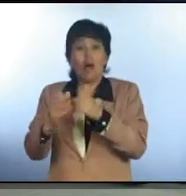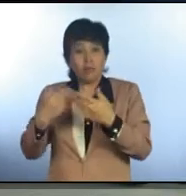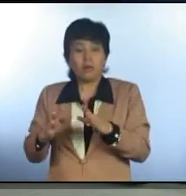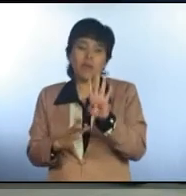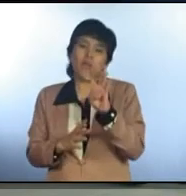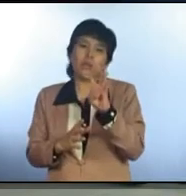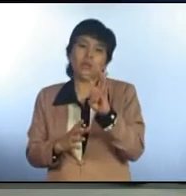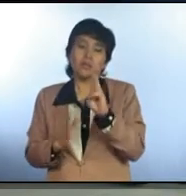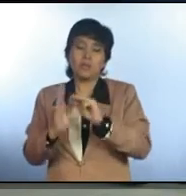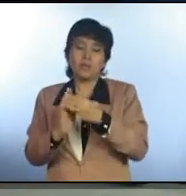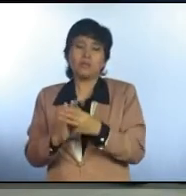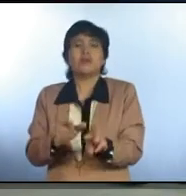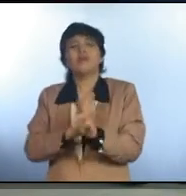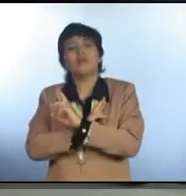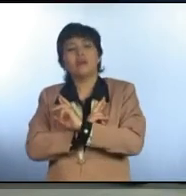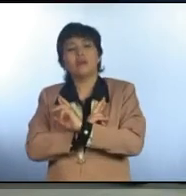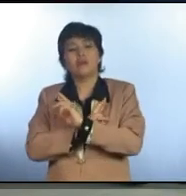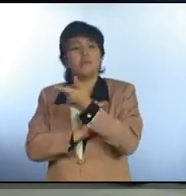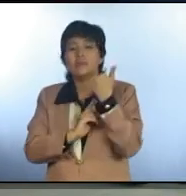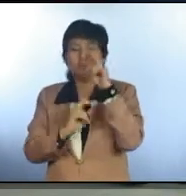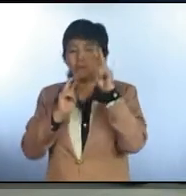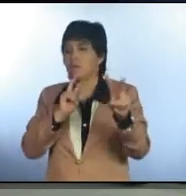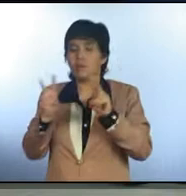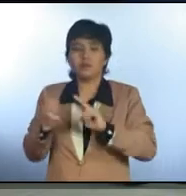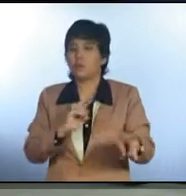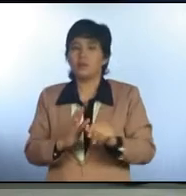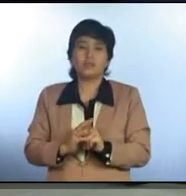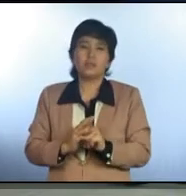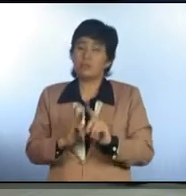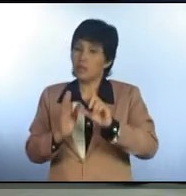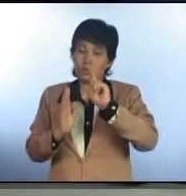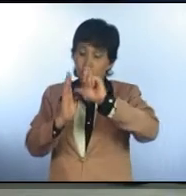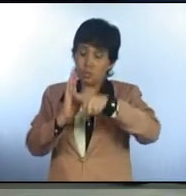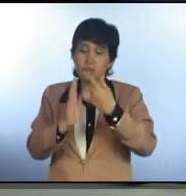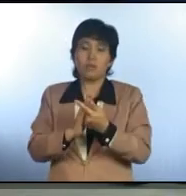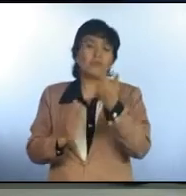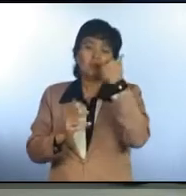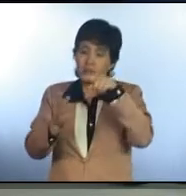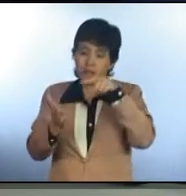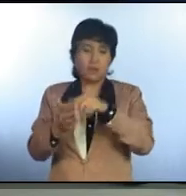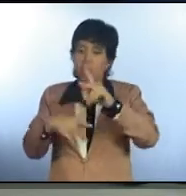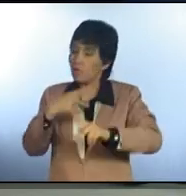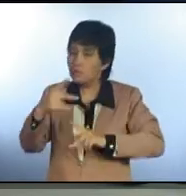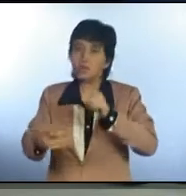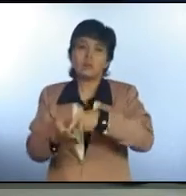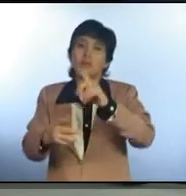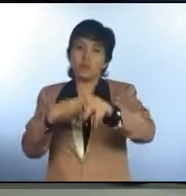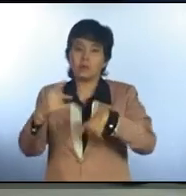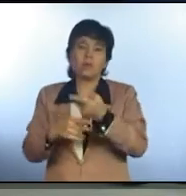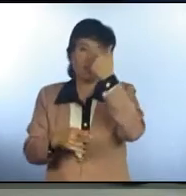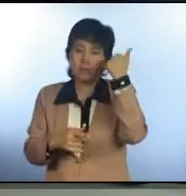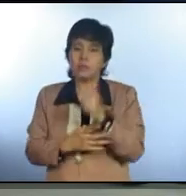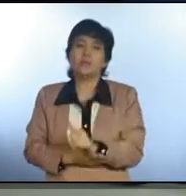40 minutes, get some rest, okay? Please do not look through for an hour, just one go. You can't process that. That's why the TV